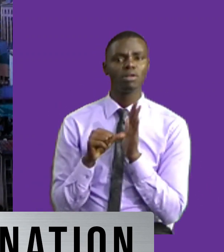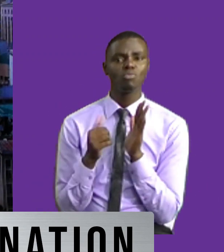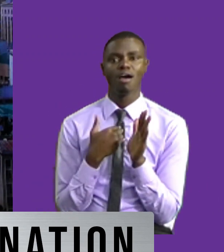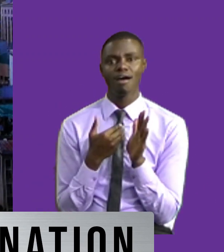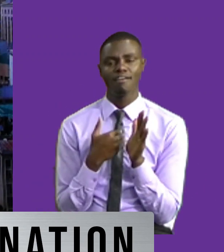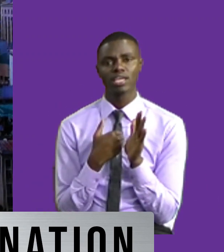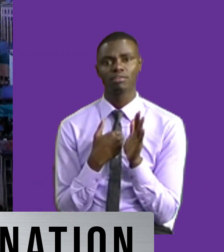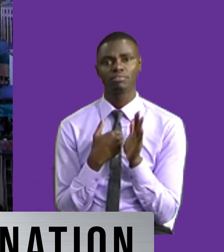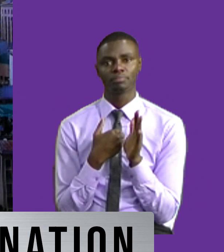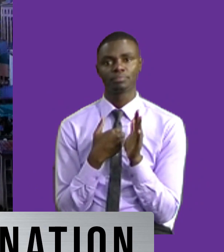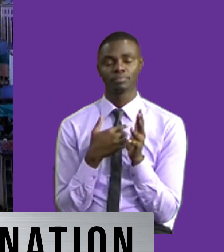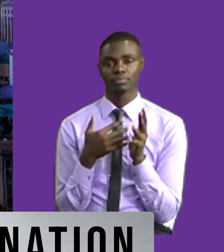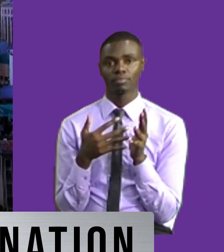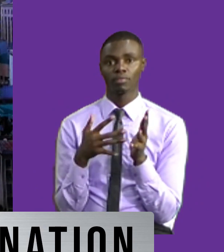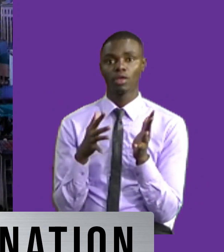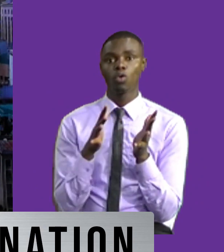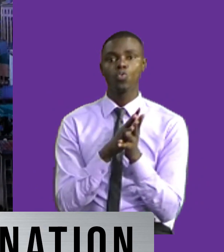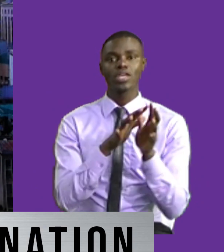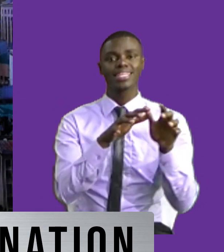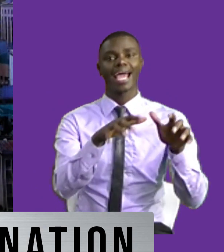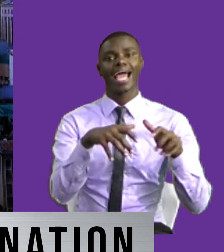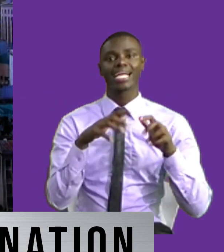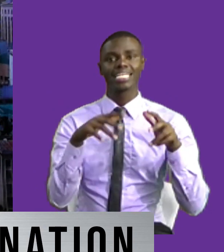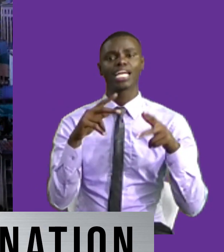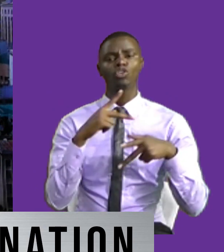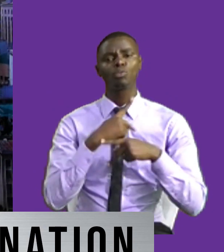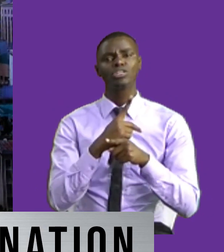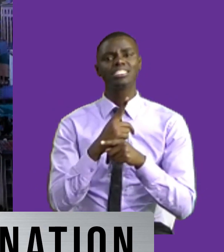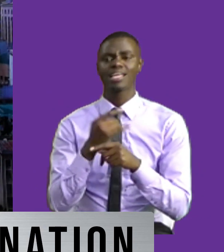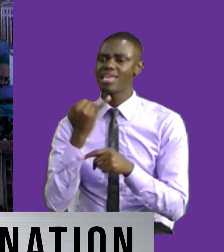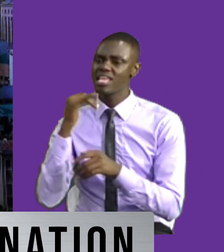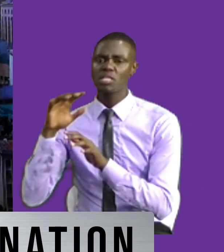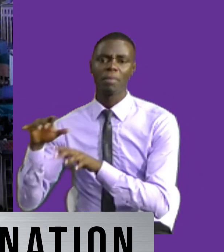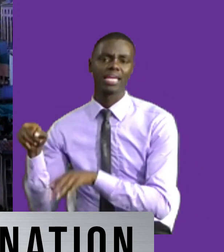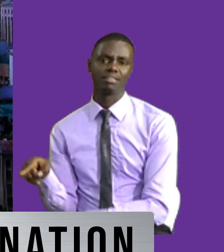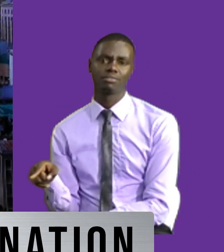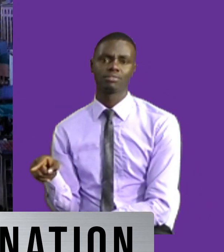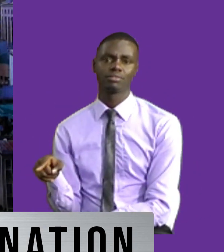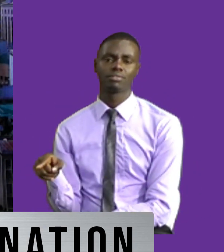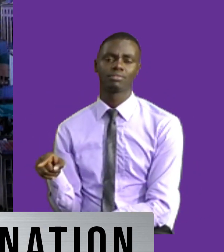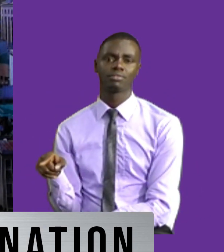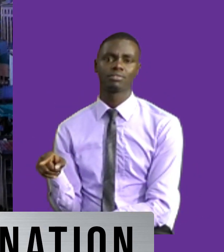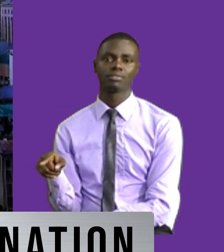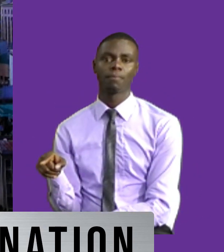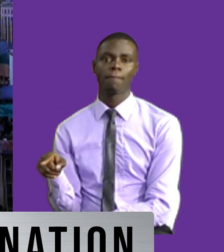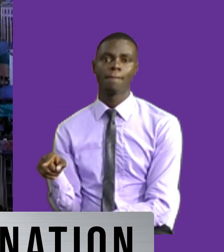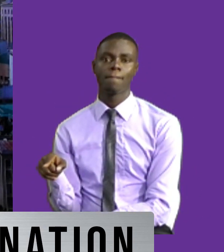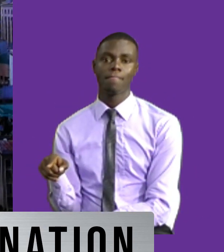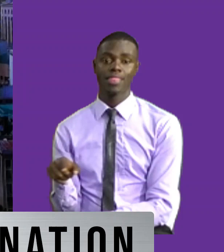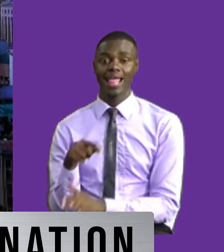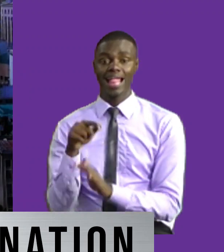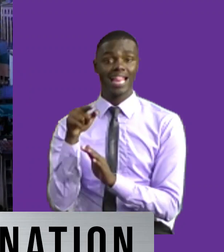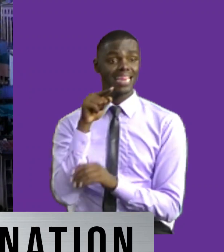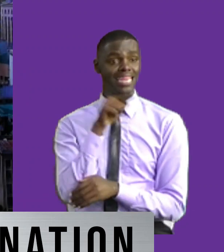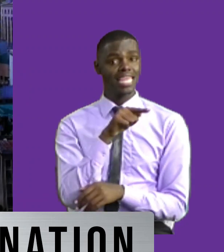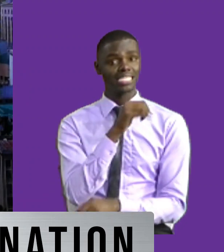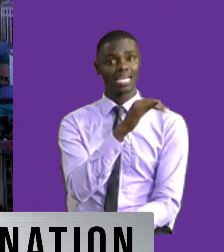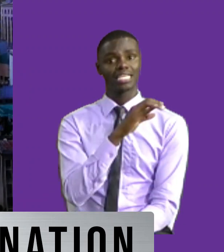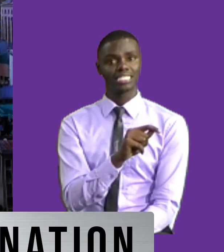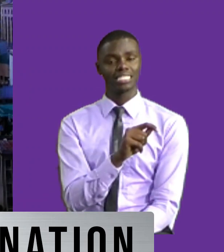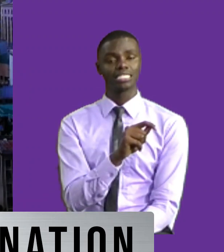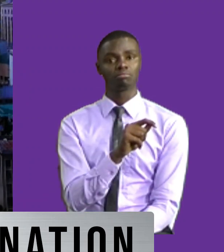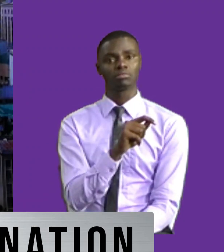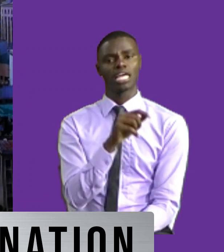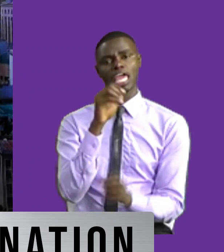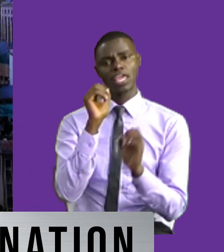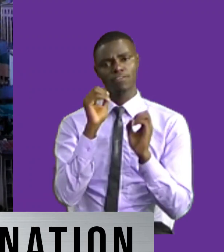having with the agricultural produce is markets. And these ICT hubs, if you